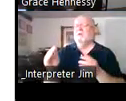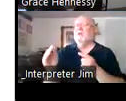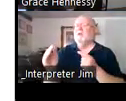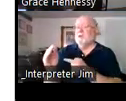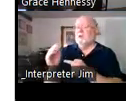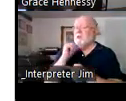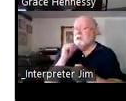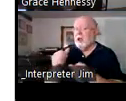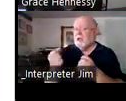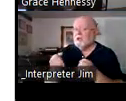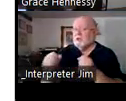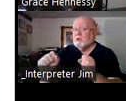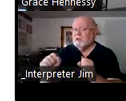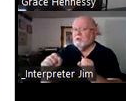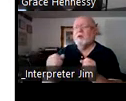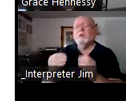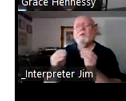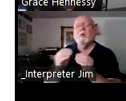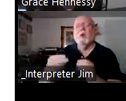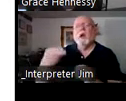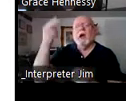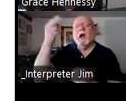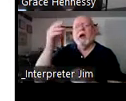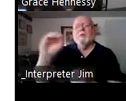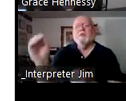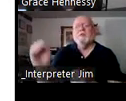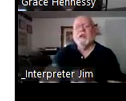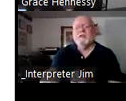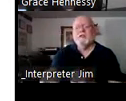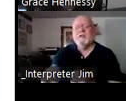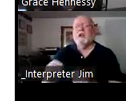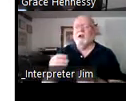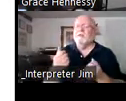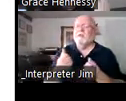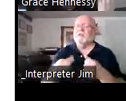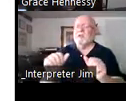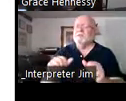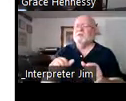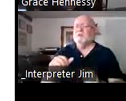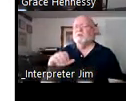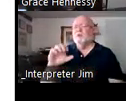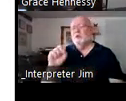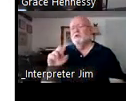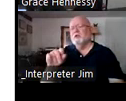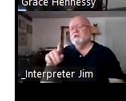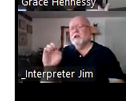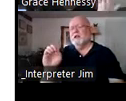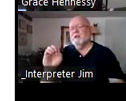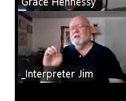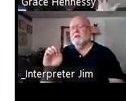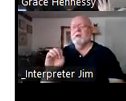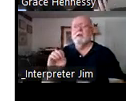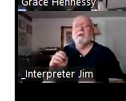greater percentage of them had suicidal ideation and a suicide attempt. So these continuous play,